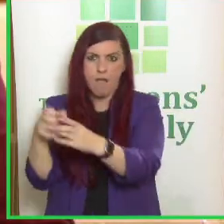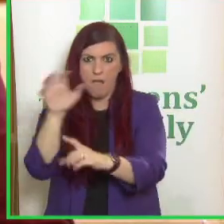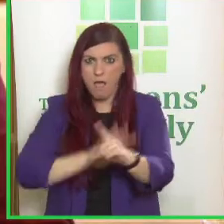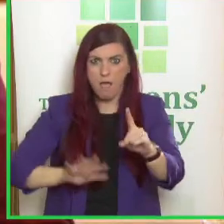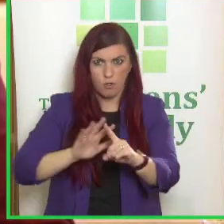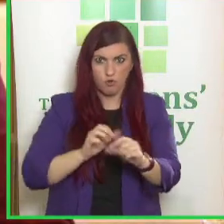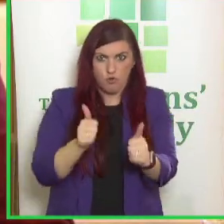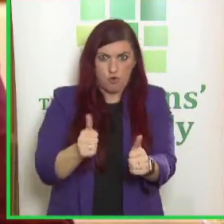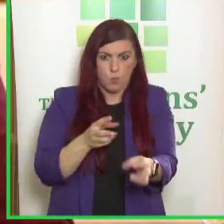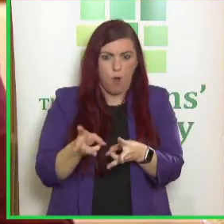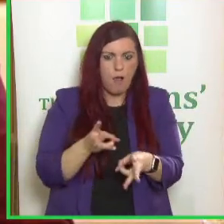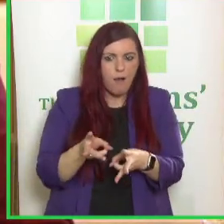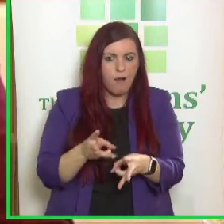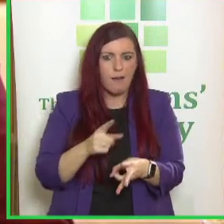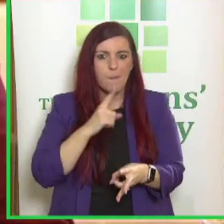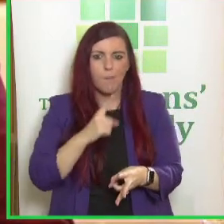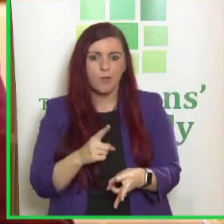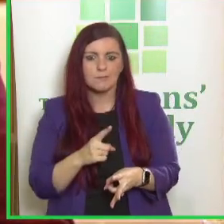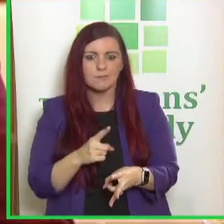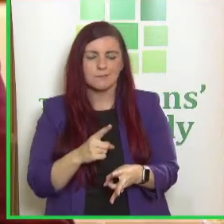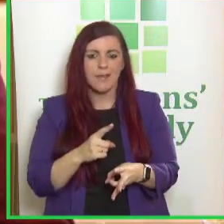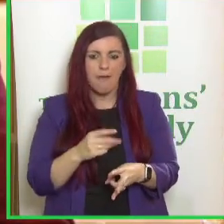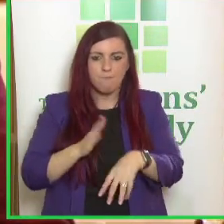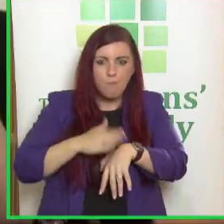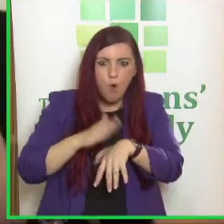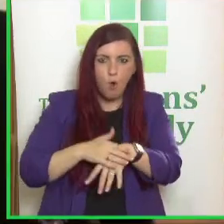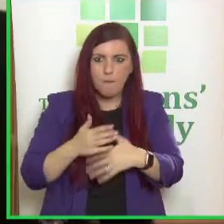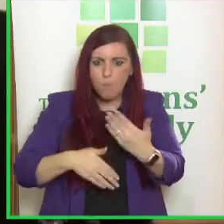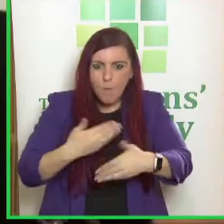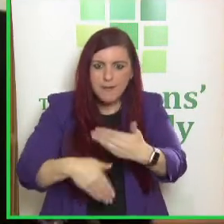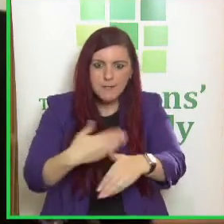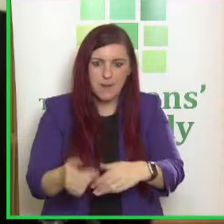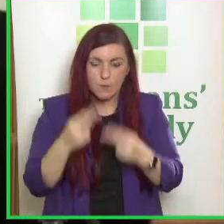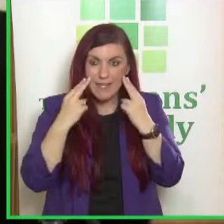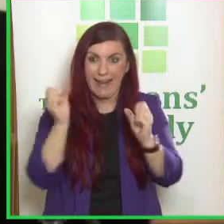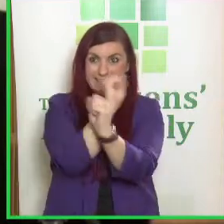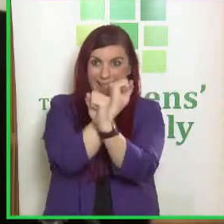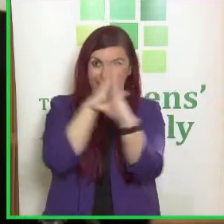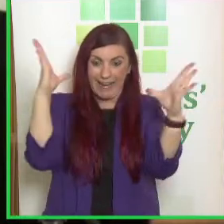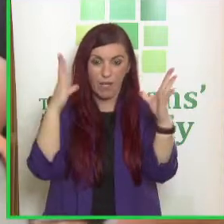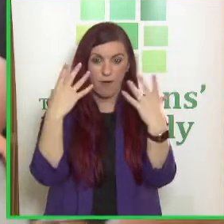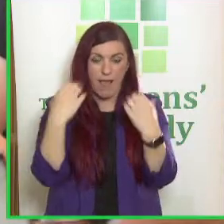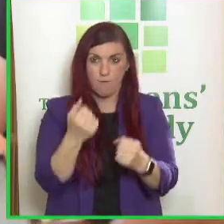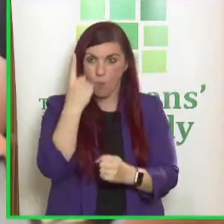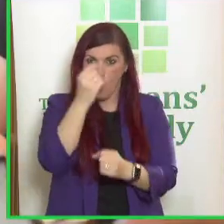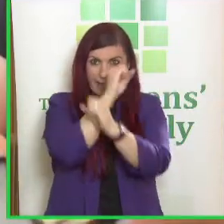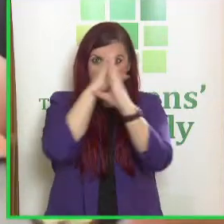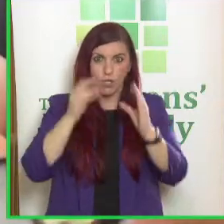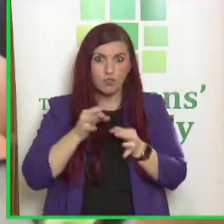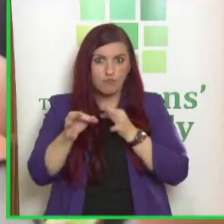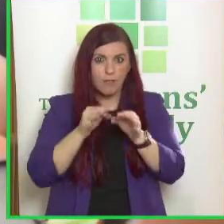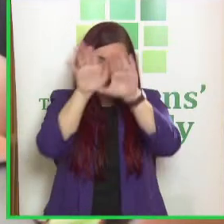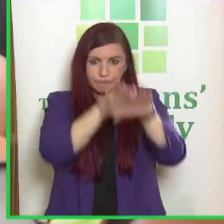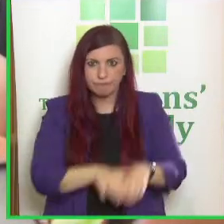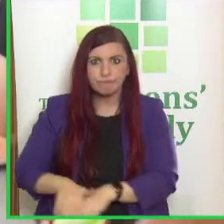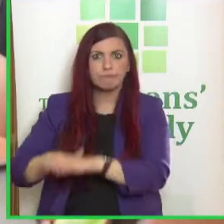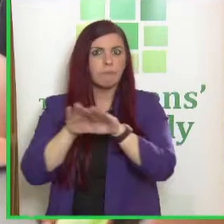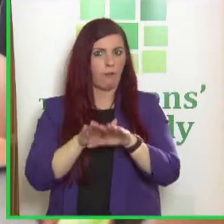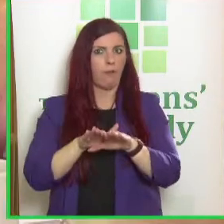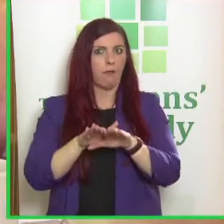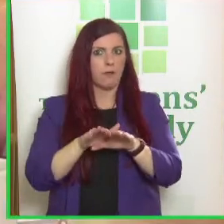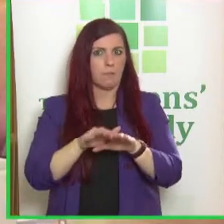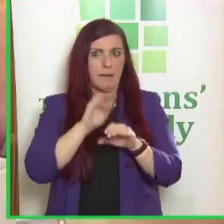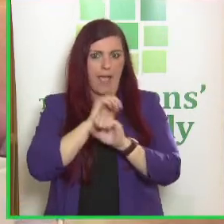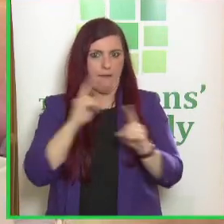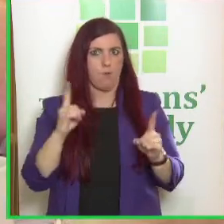But there's some momentum now by the existence of the Assembly to say, let's get clear on this and have one clear strategy that everyone is rowing in